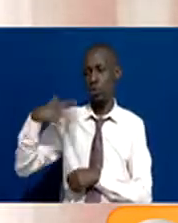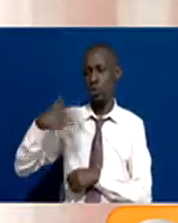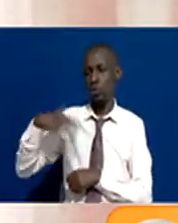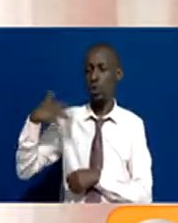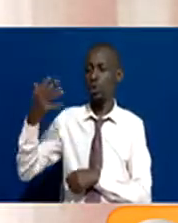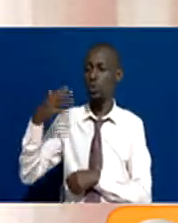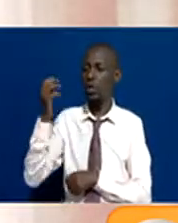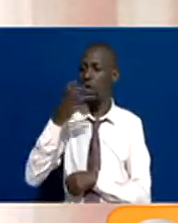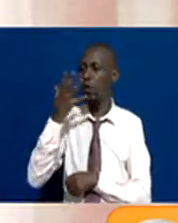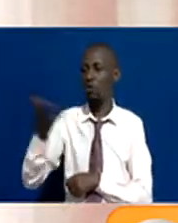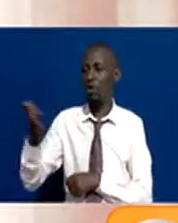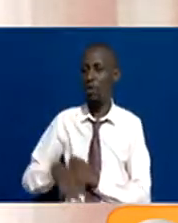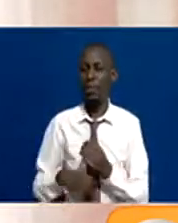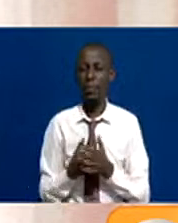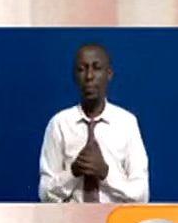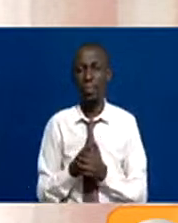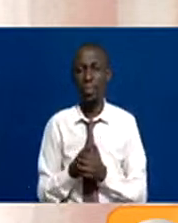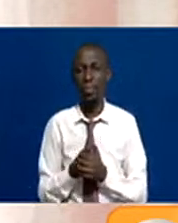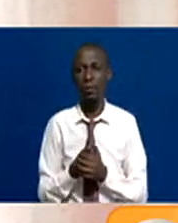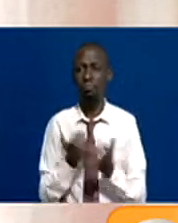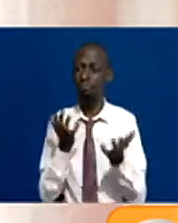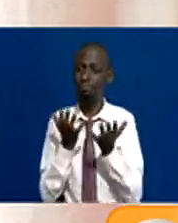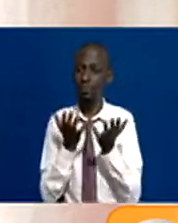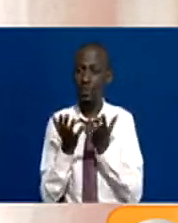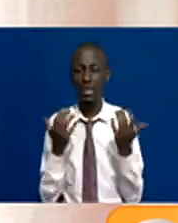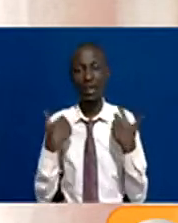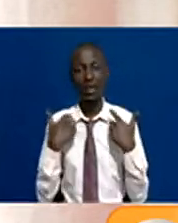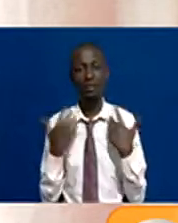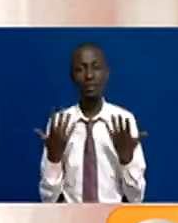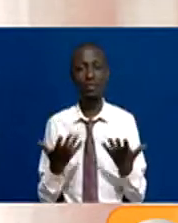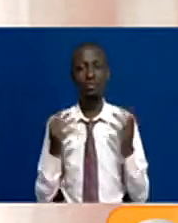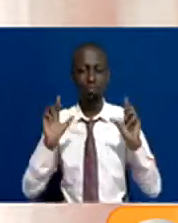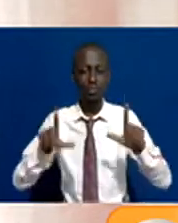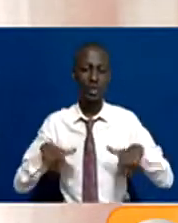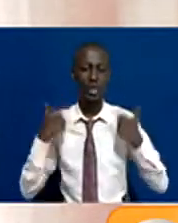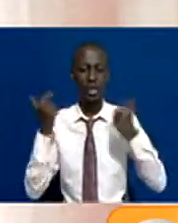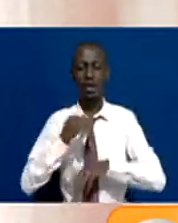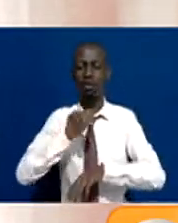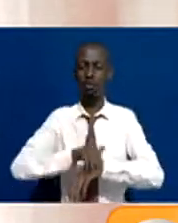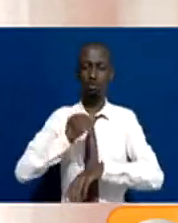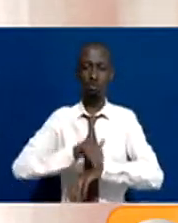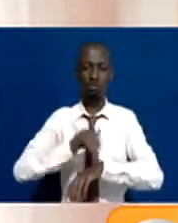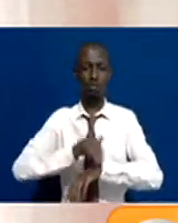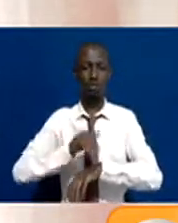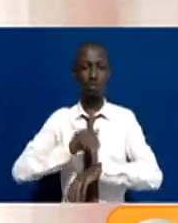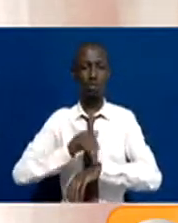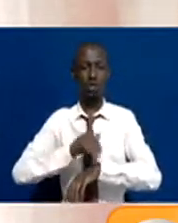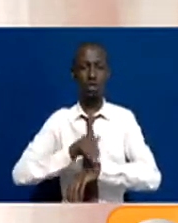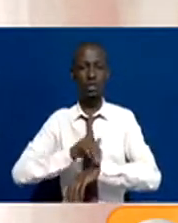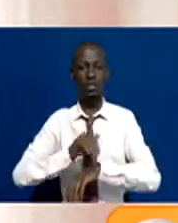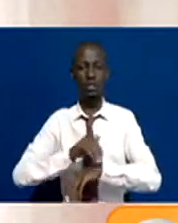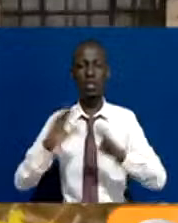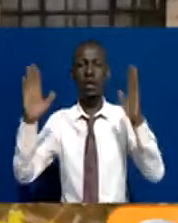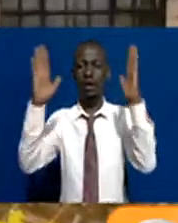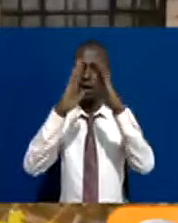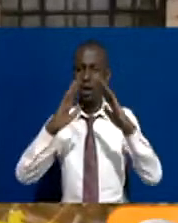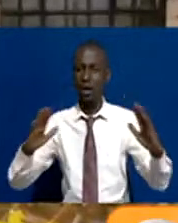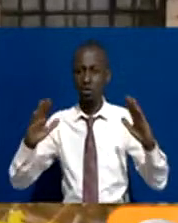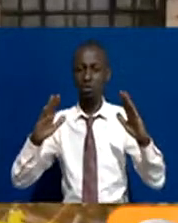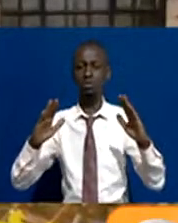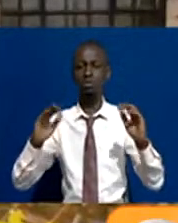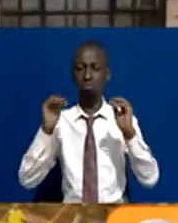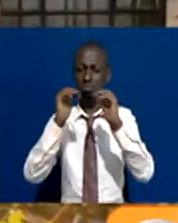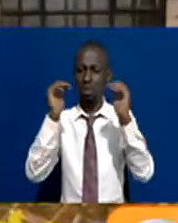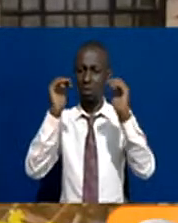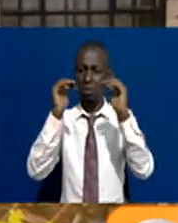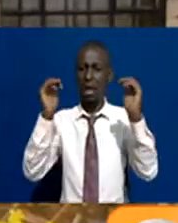being told. Like, you have a business. You're living a good life. You live in this big two-story house. So they were looking at